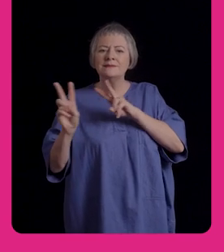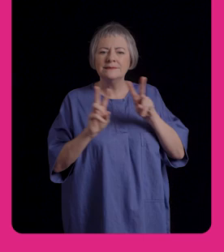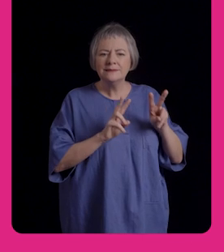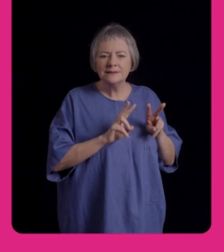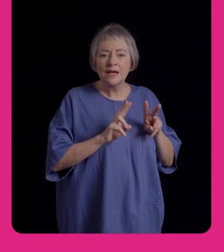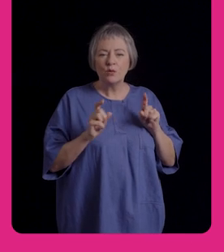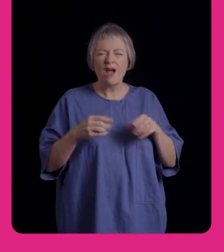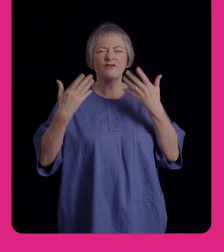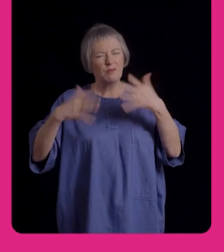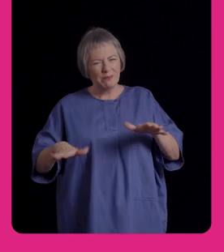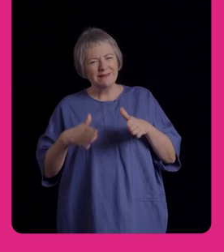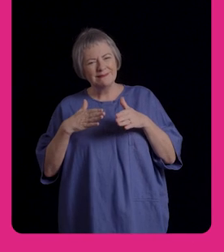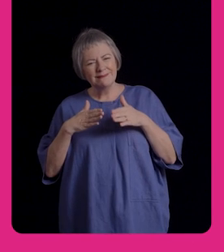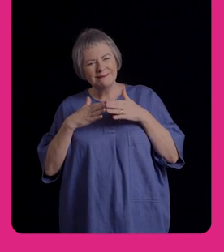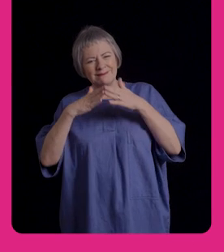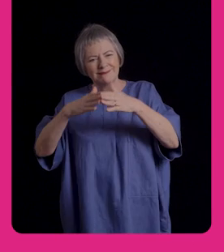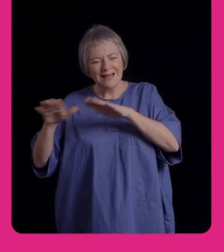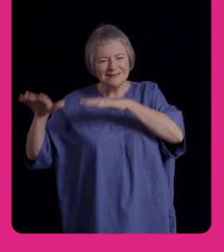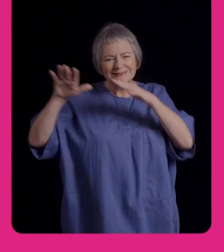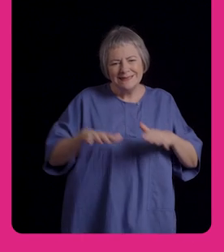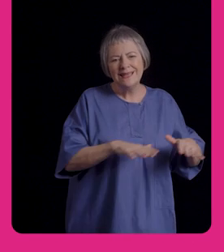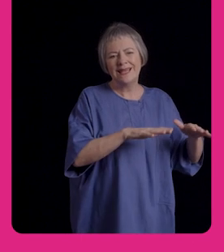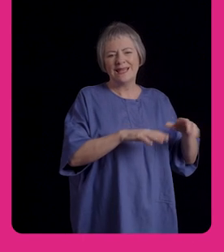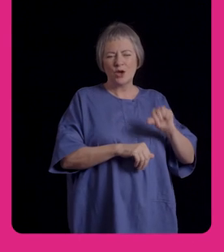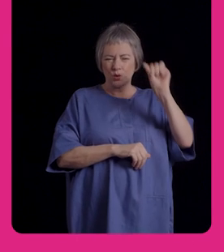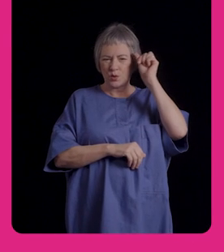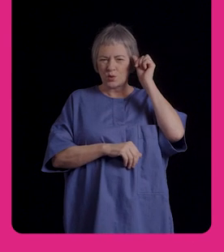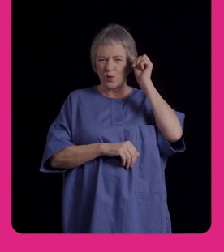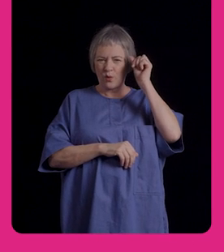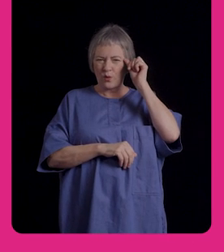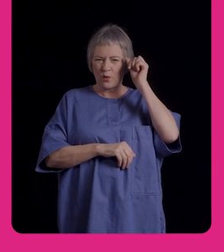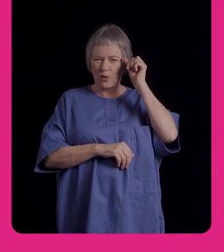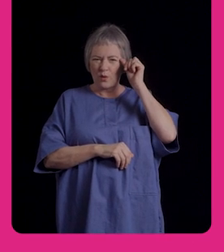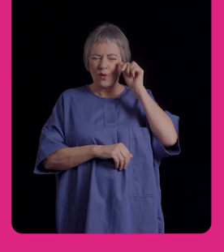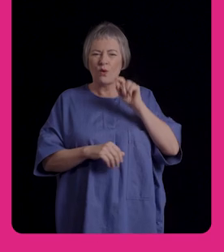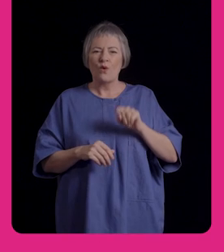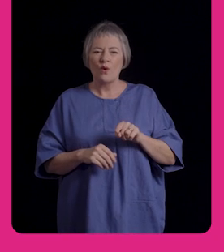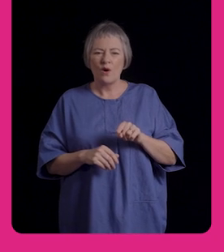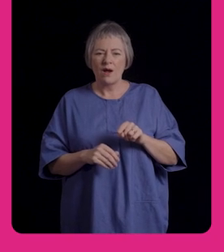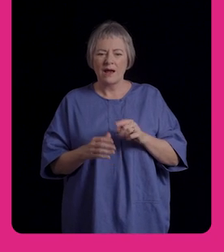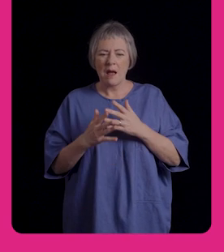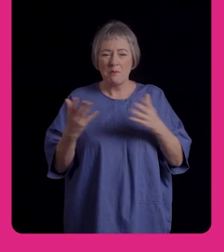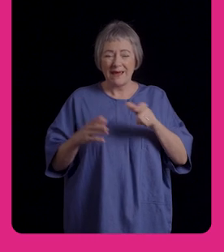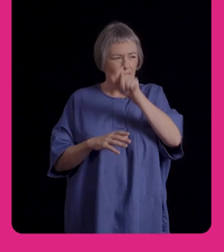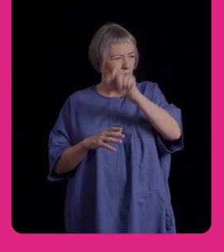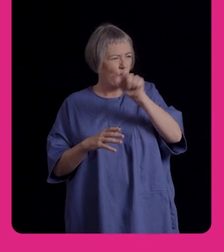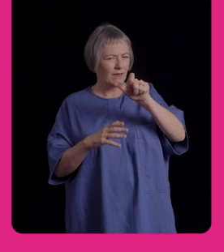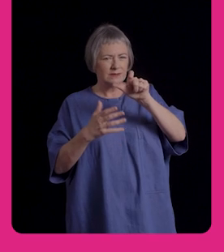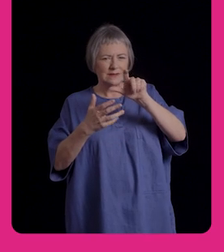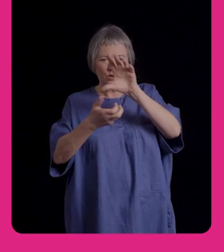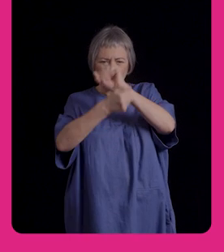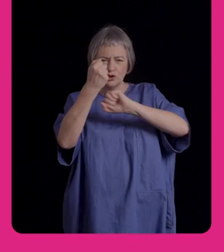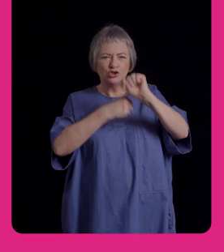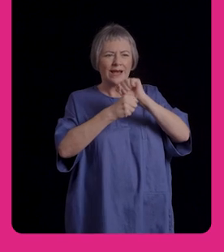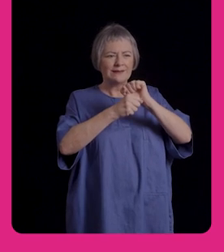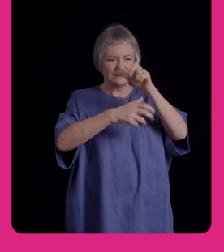you guys like have been at sea. You know that there's like big columns with like chains around